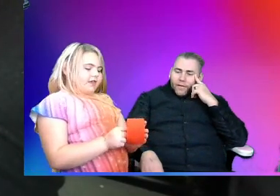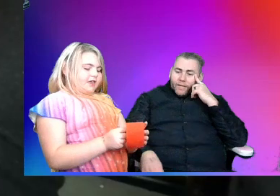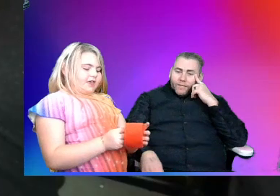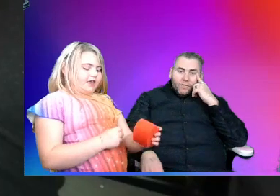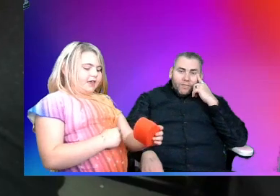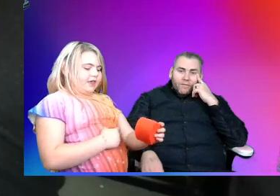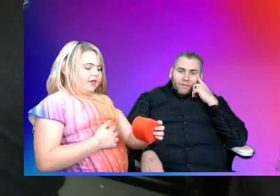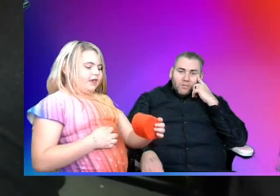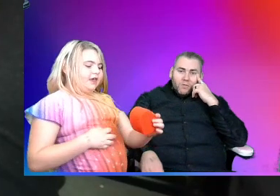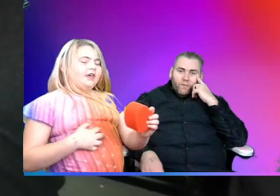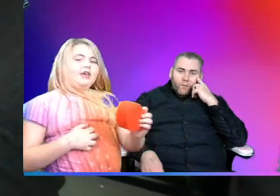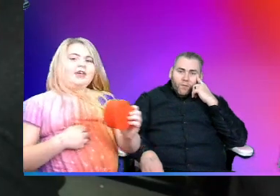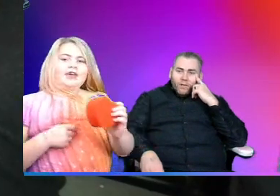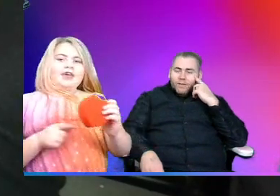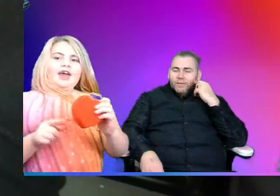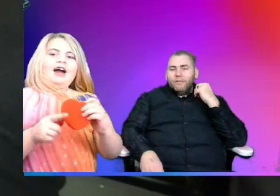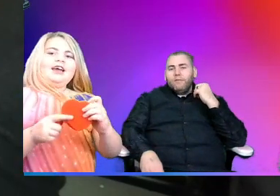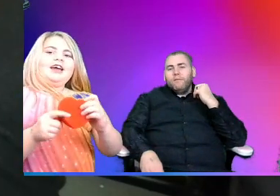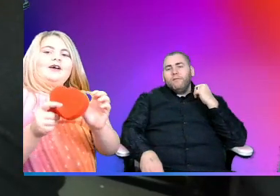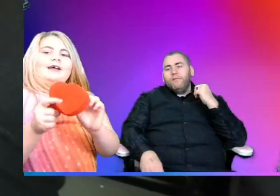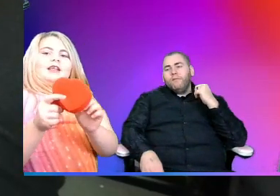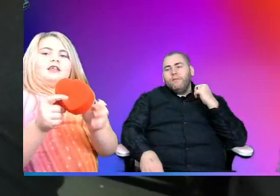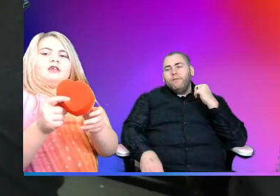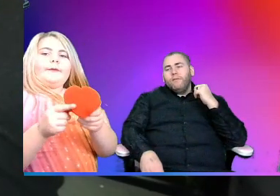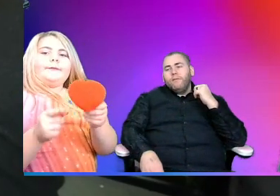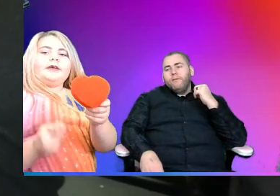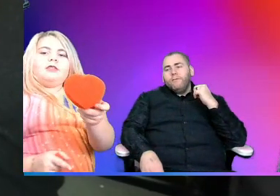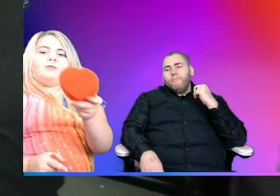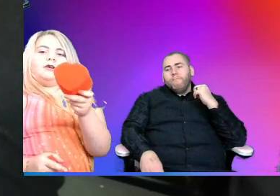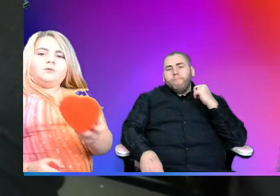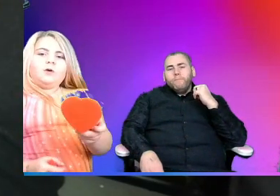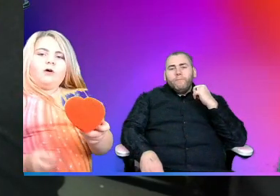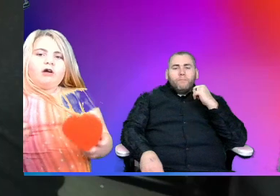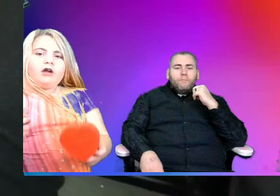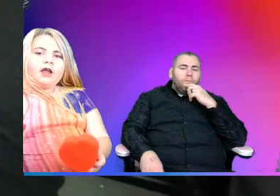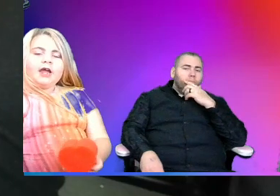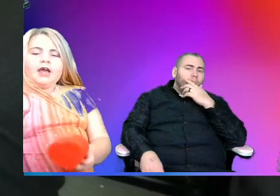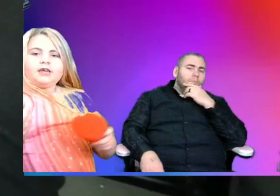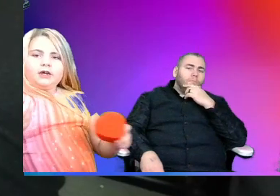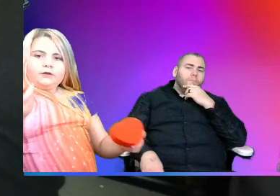Oh, okay. She's going for it. I had a big sponge ball